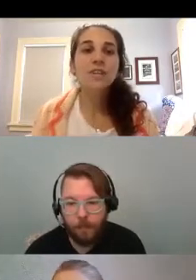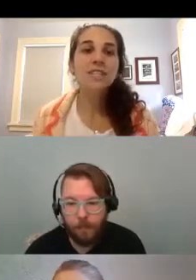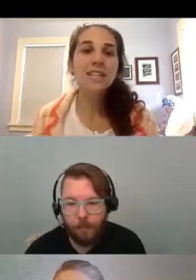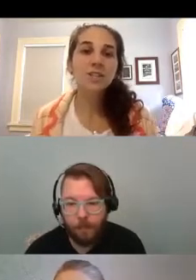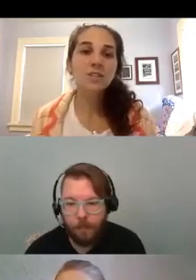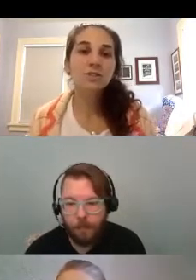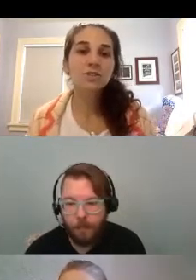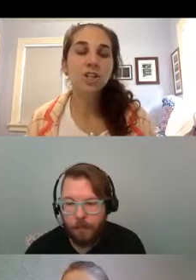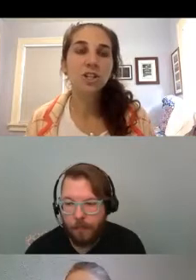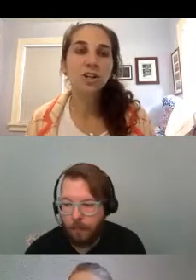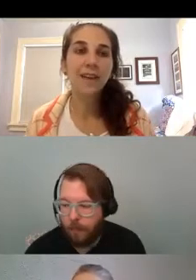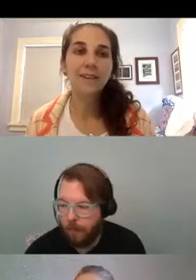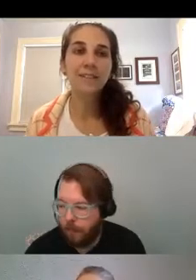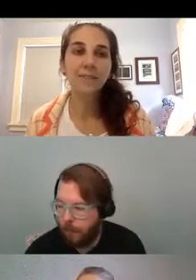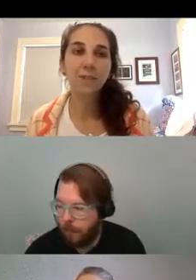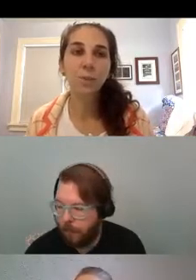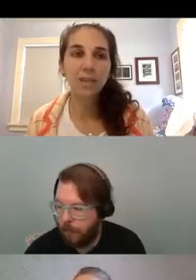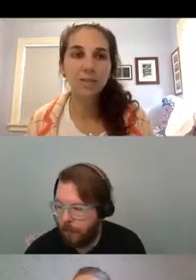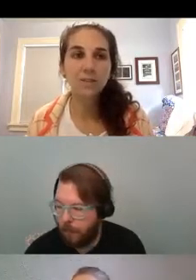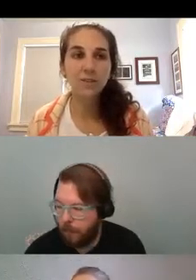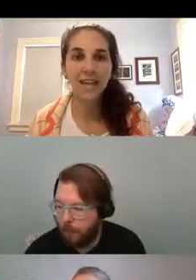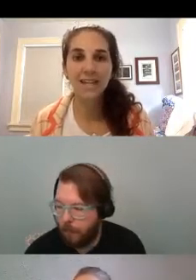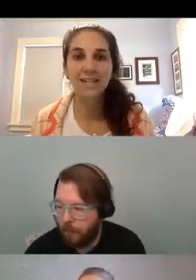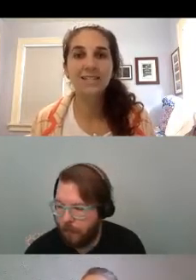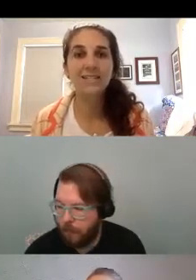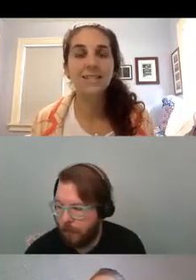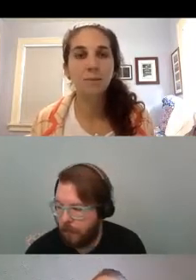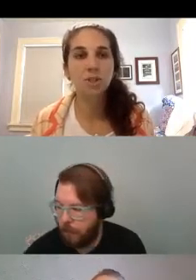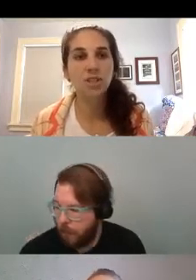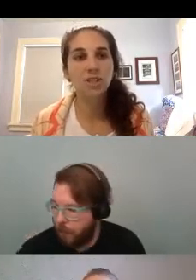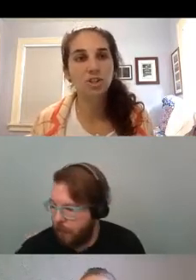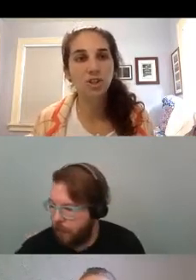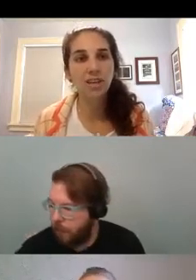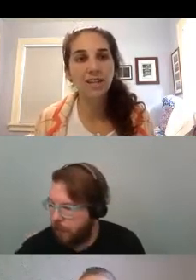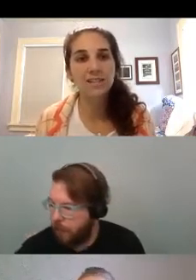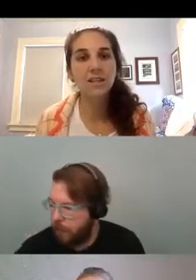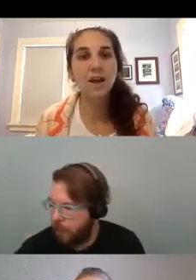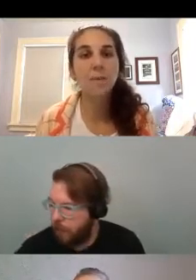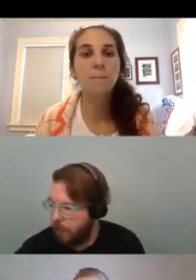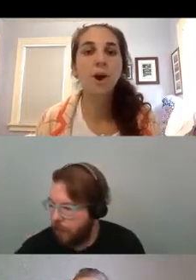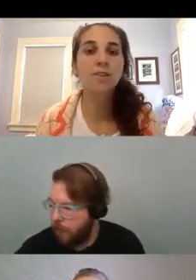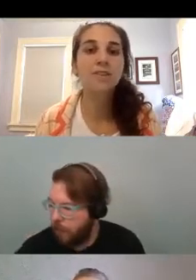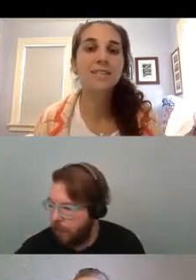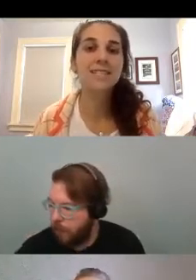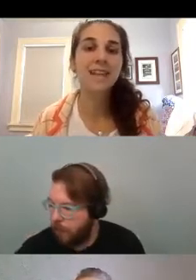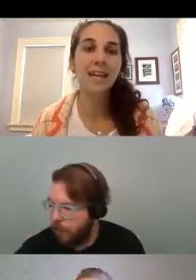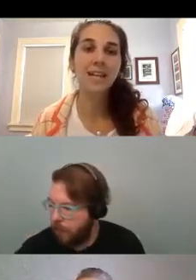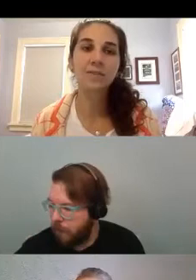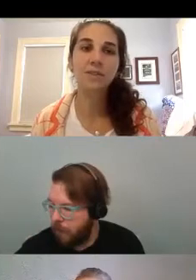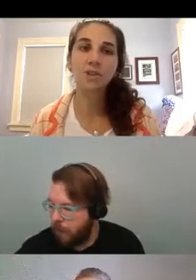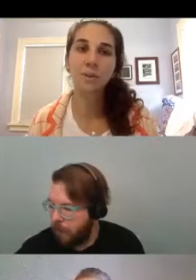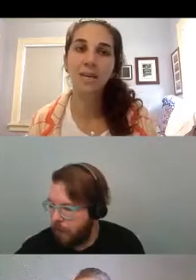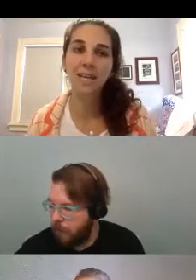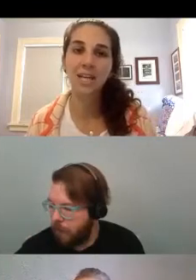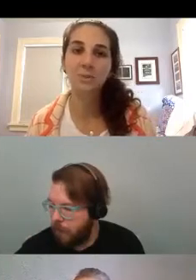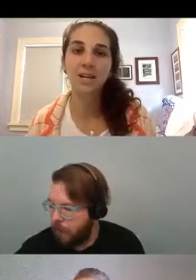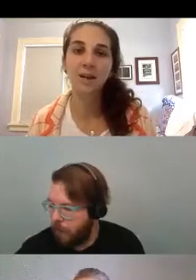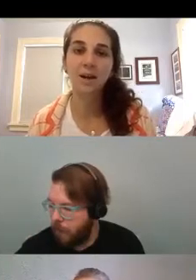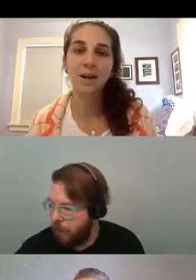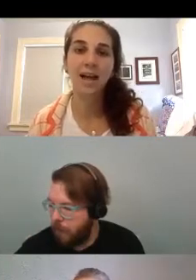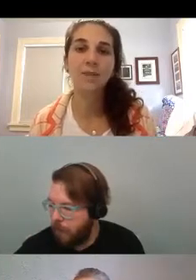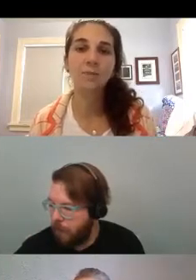So for us, the interview structure allowed different ways for the candidates to demonstrate their strengths. Part of the design of the Thoma